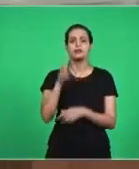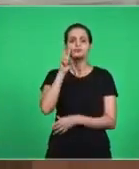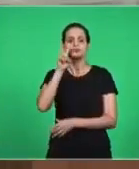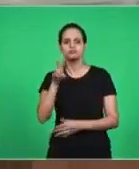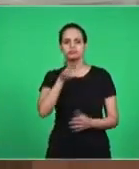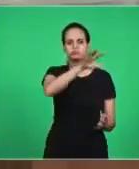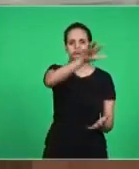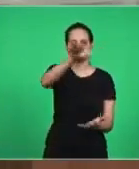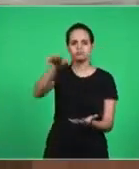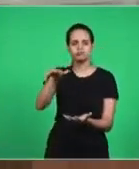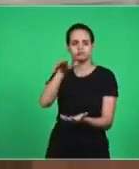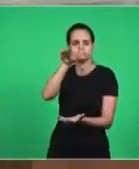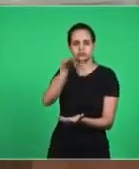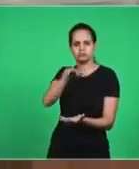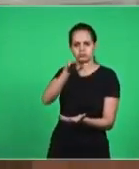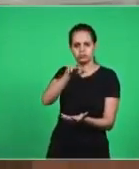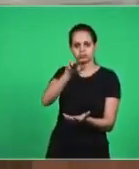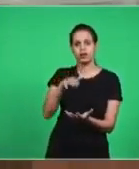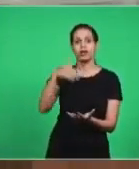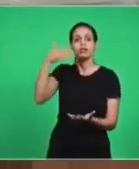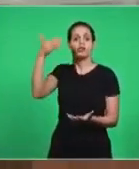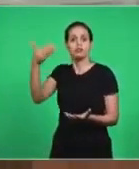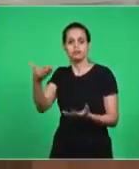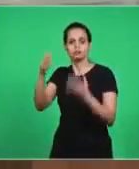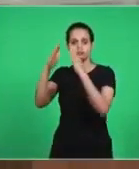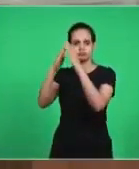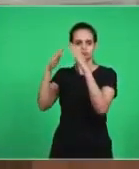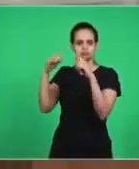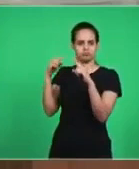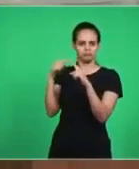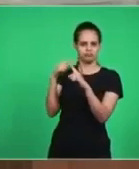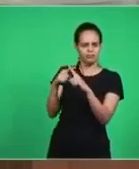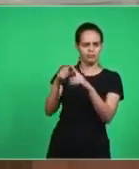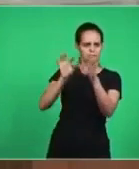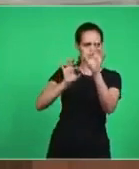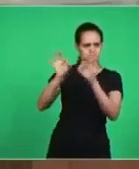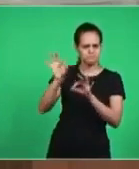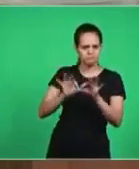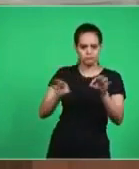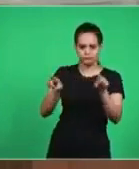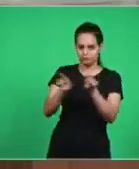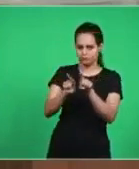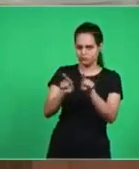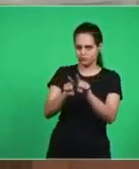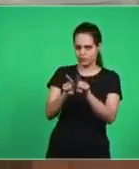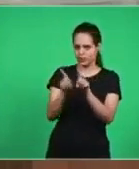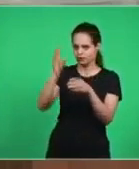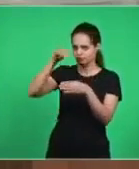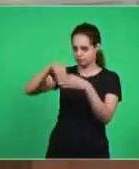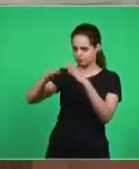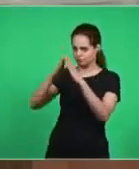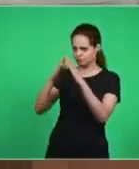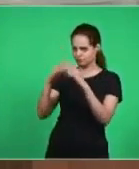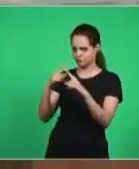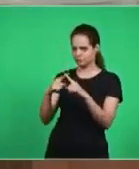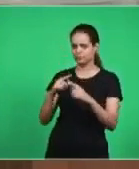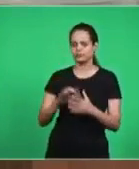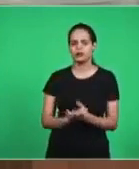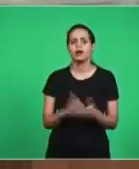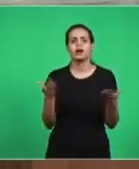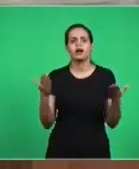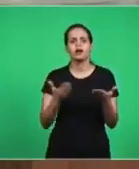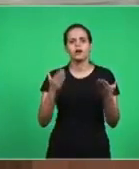School here on Radio Maranhão in an outside environment prepared for this. And we are going to hear,